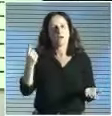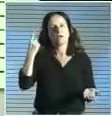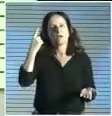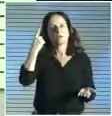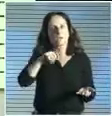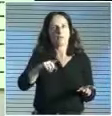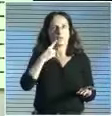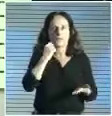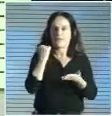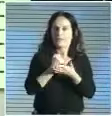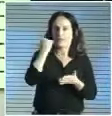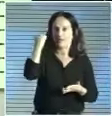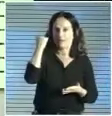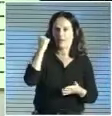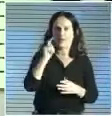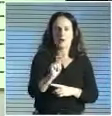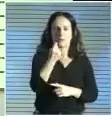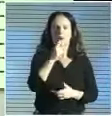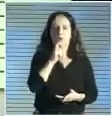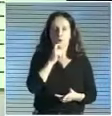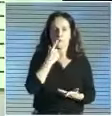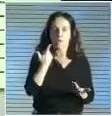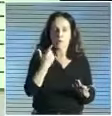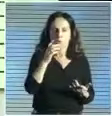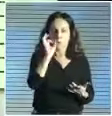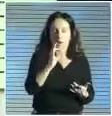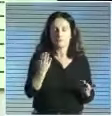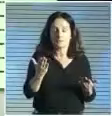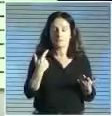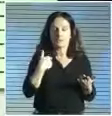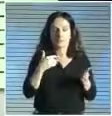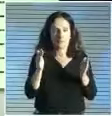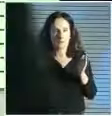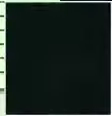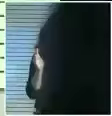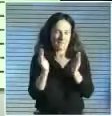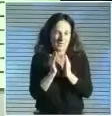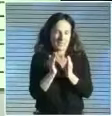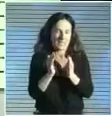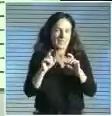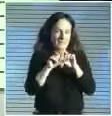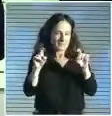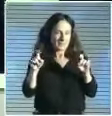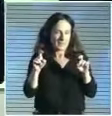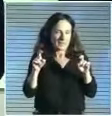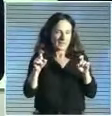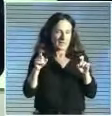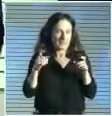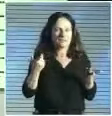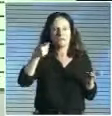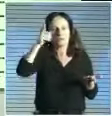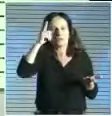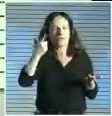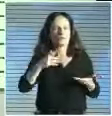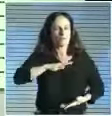small operator in particular, they don't have the competencies to choose and to select what is the best. And there is to follow the